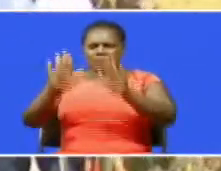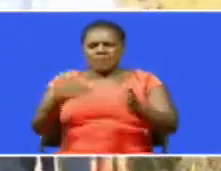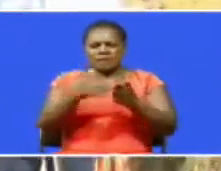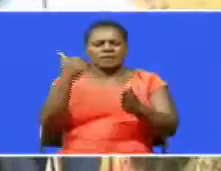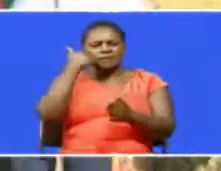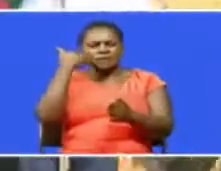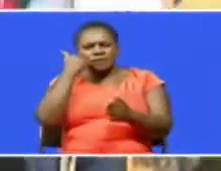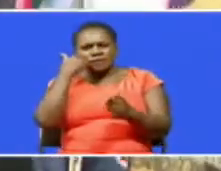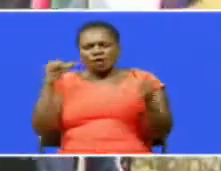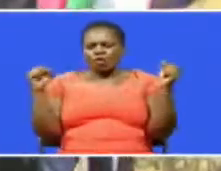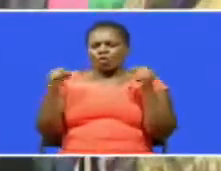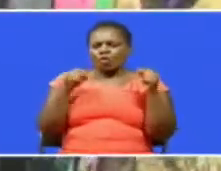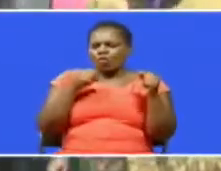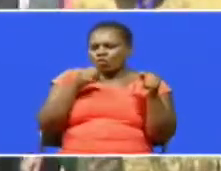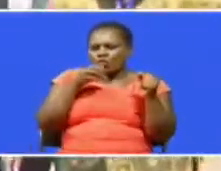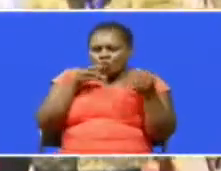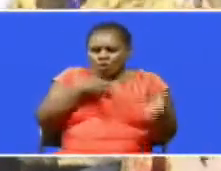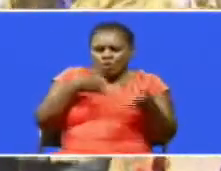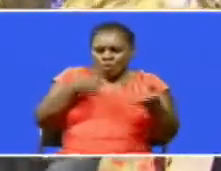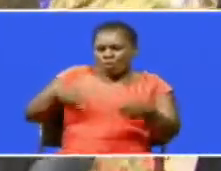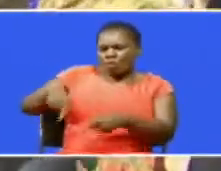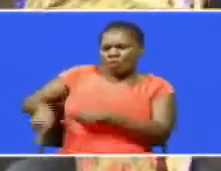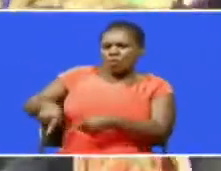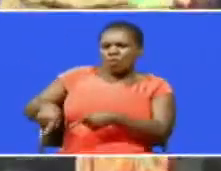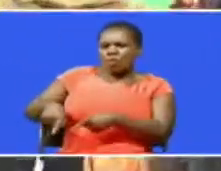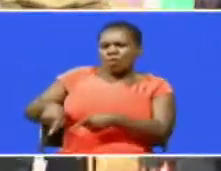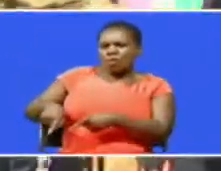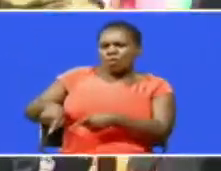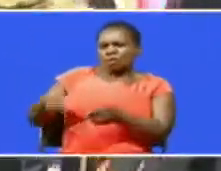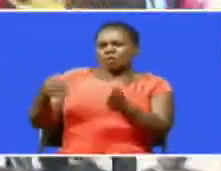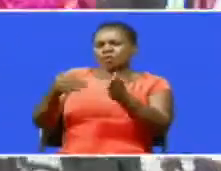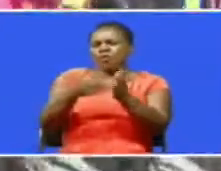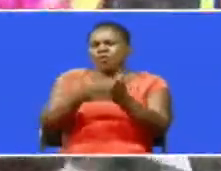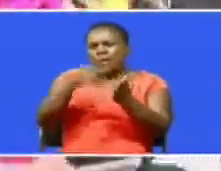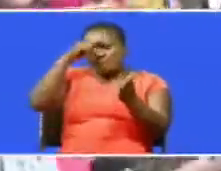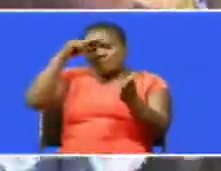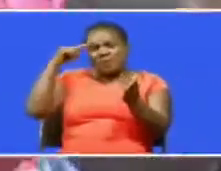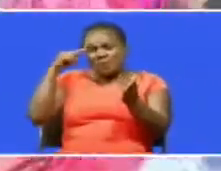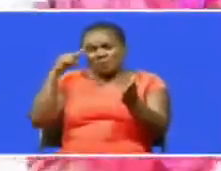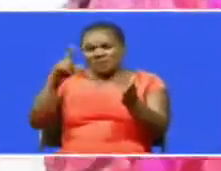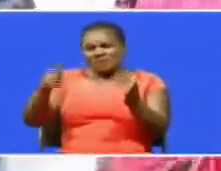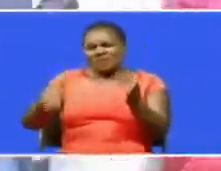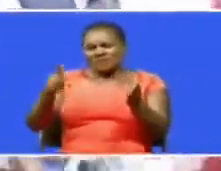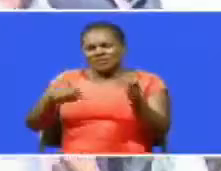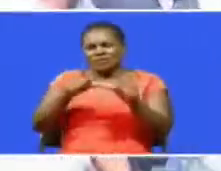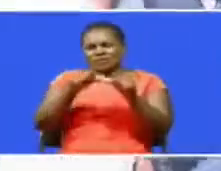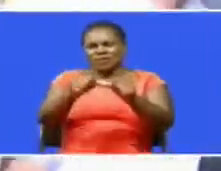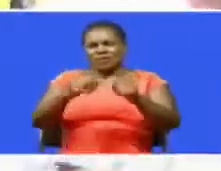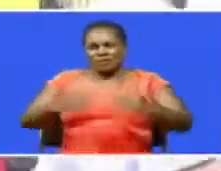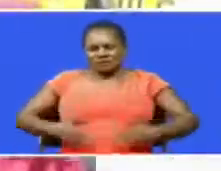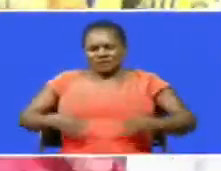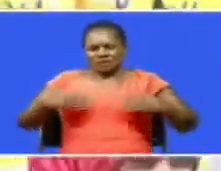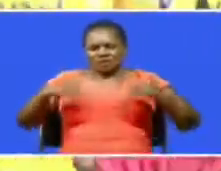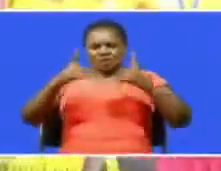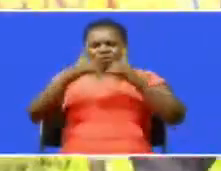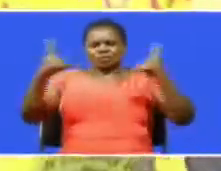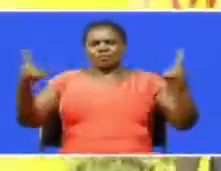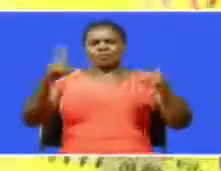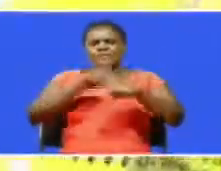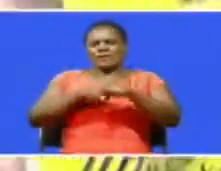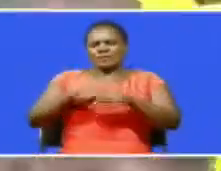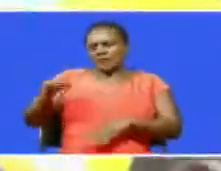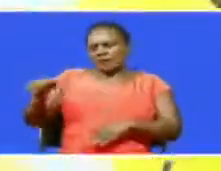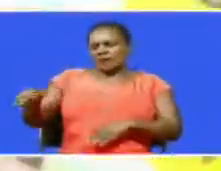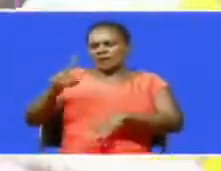diseases such as cholera, polio, and measles were put on hold due to a need to maintain physical distance during the